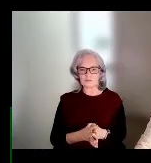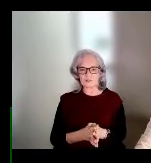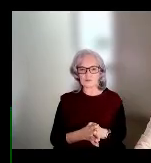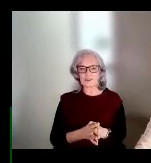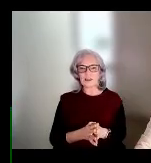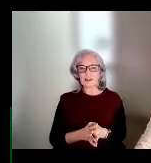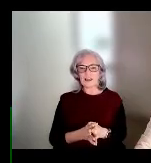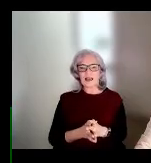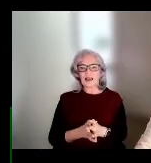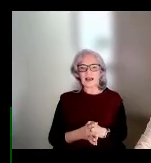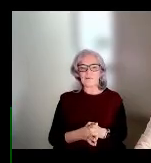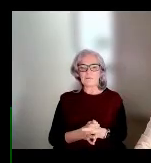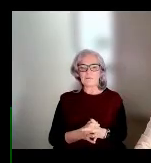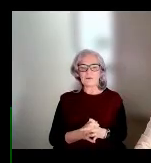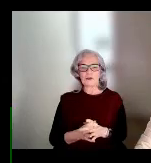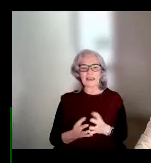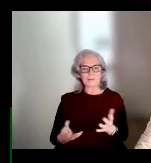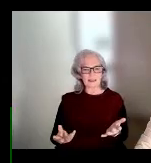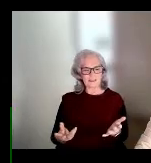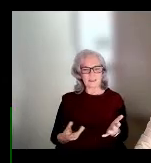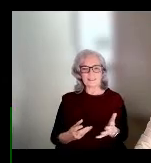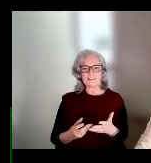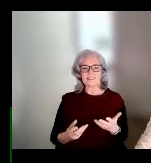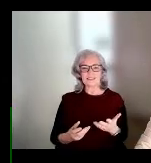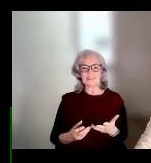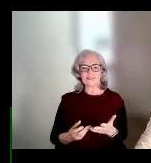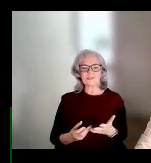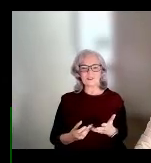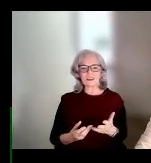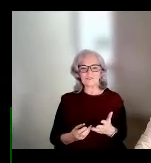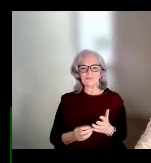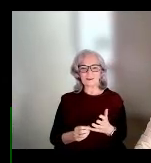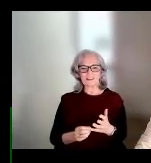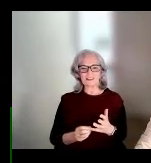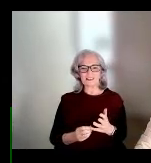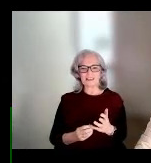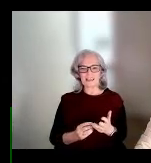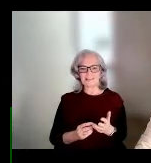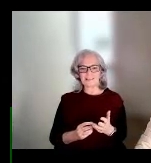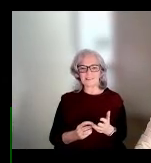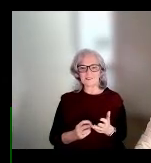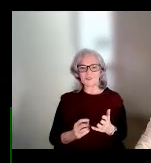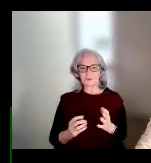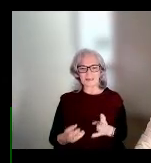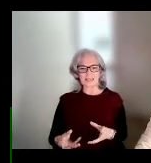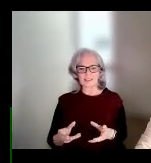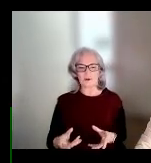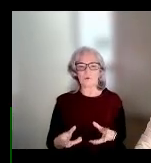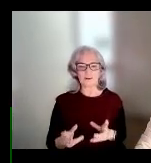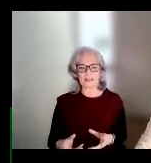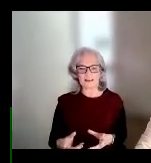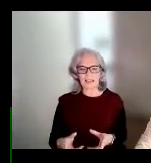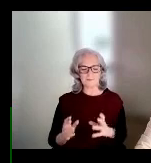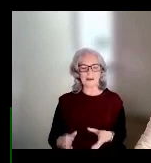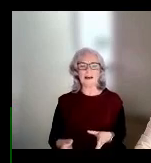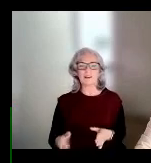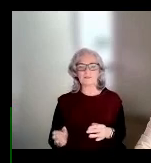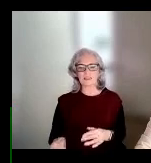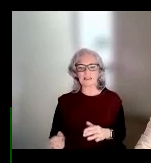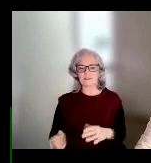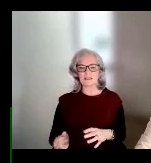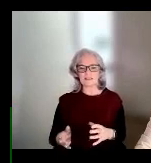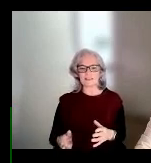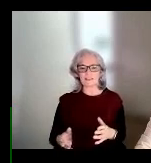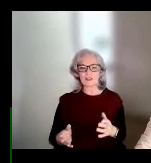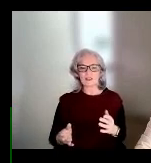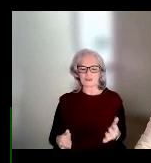were interviewed. What came out of that is to say that not everybody is getting access to a care coordinator as part of